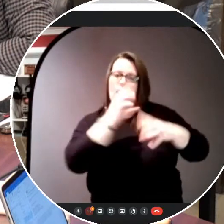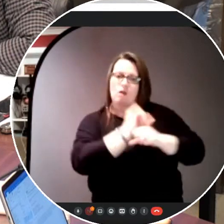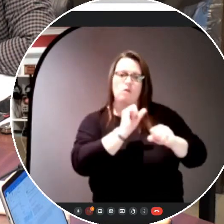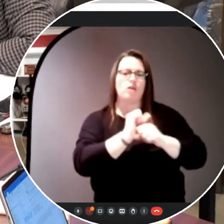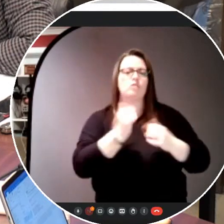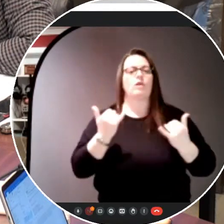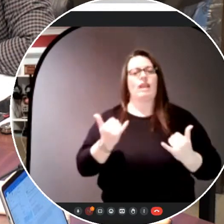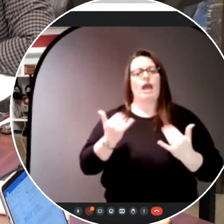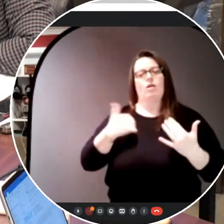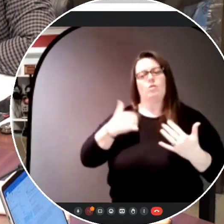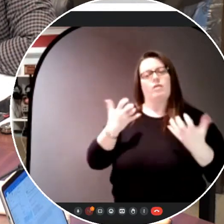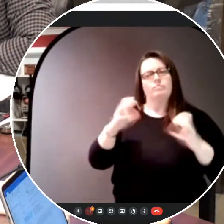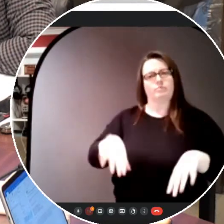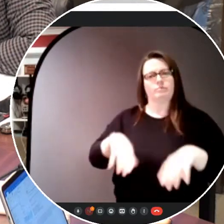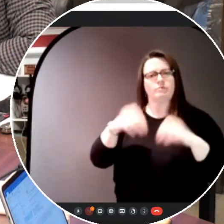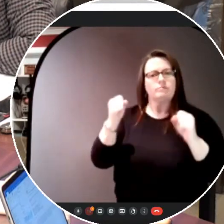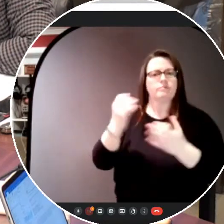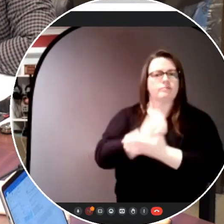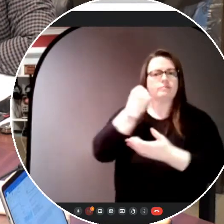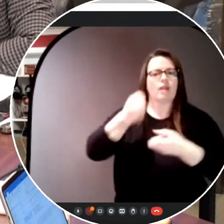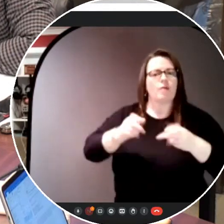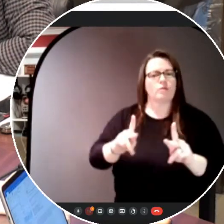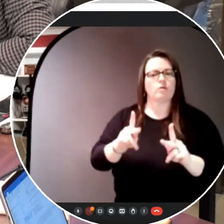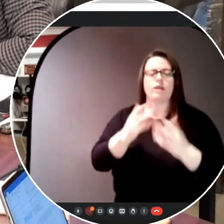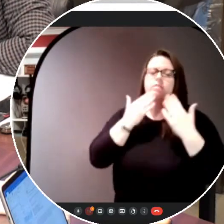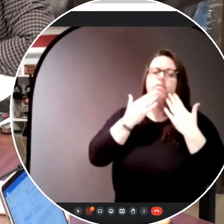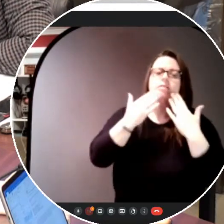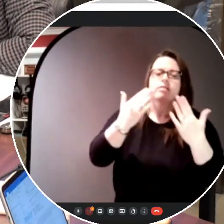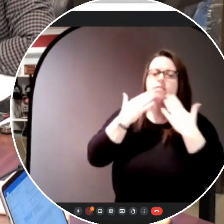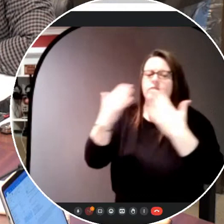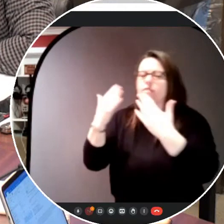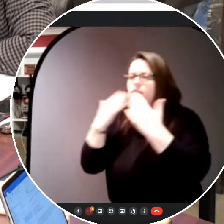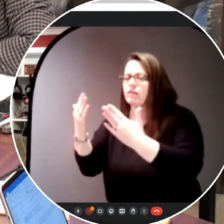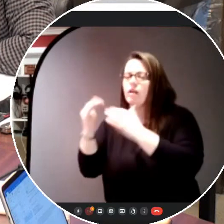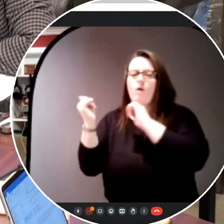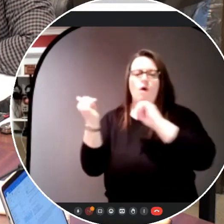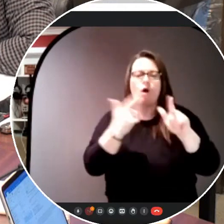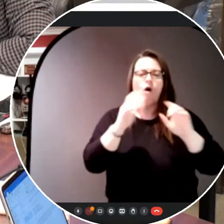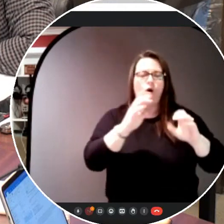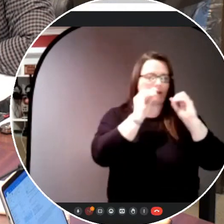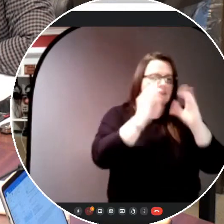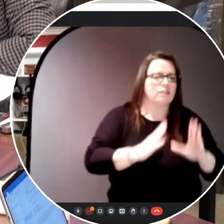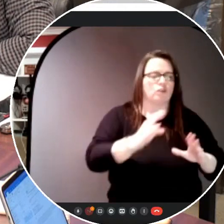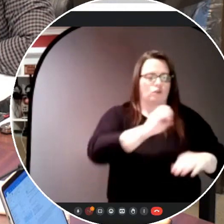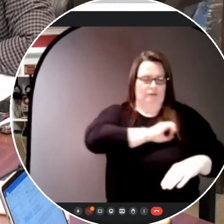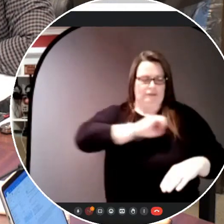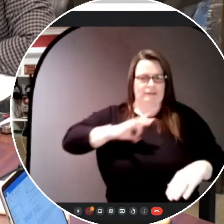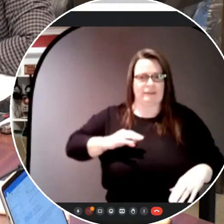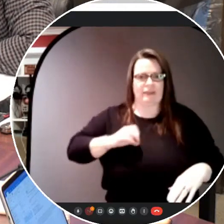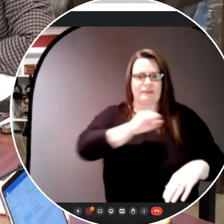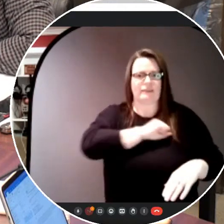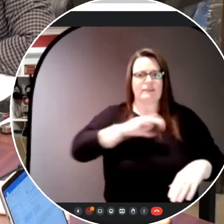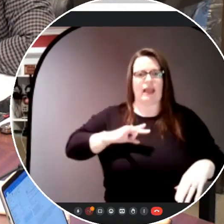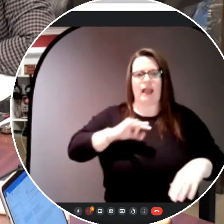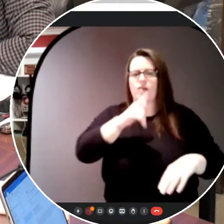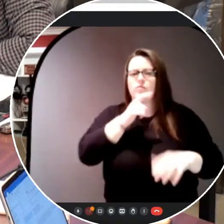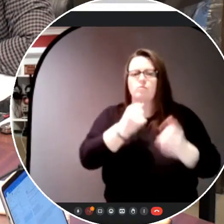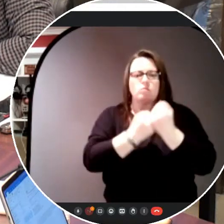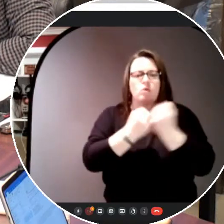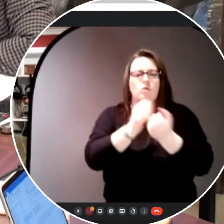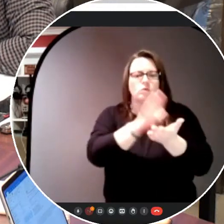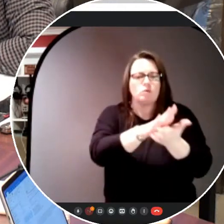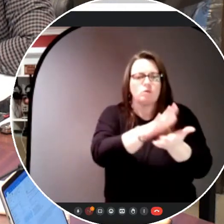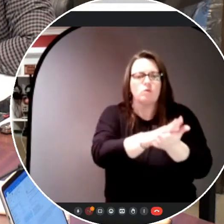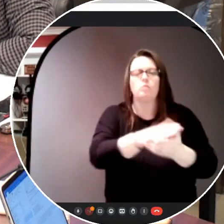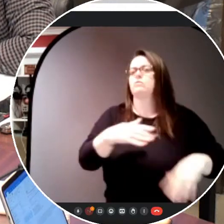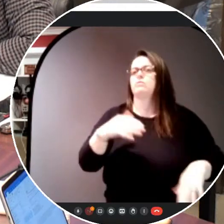educators in the province, thank all teachers, all support staff in schools, all of our wonderful students, the people